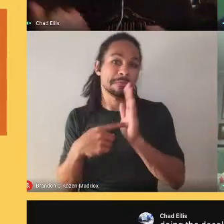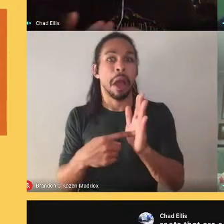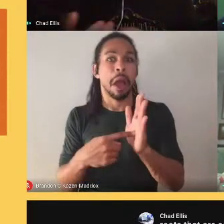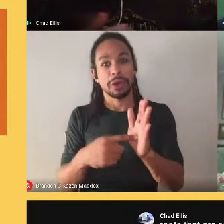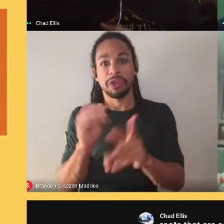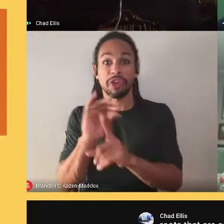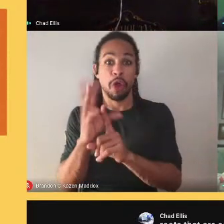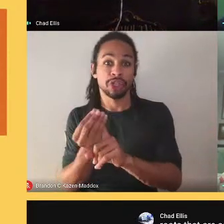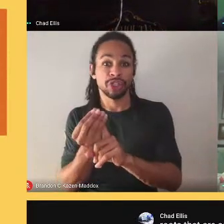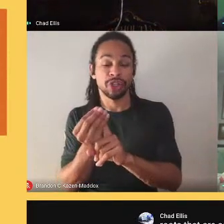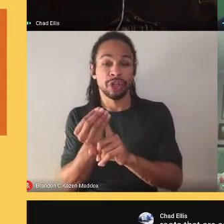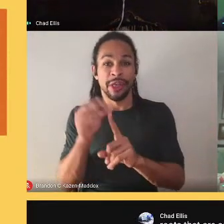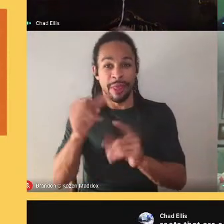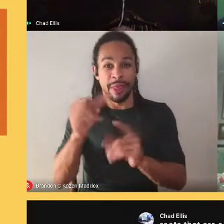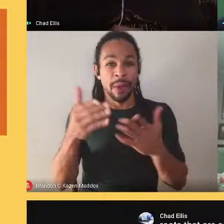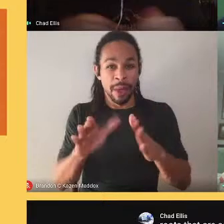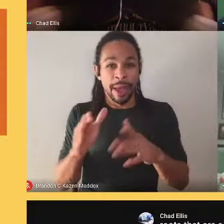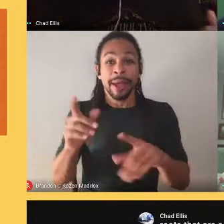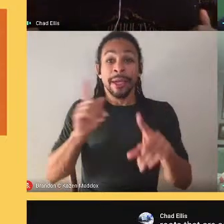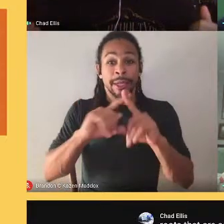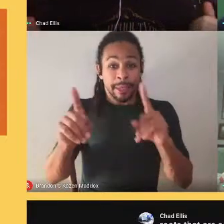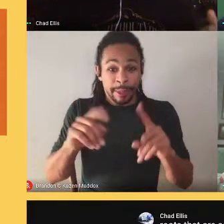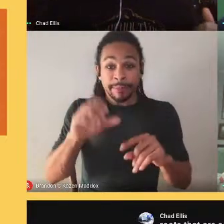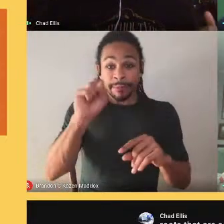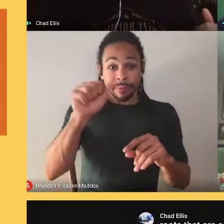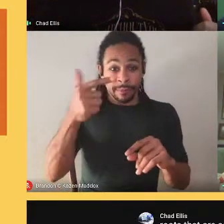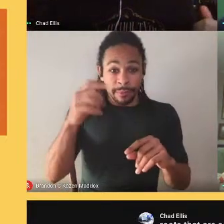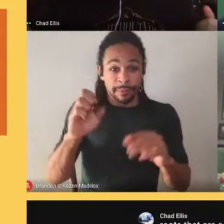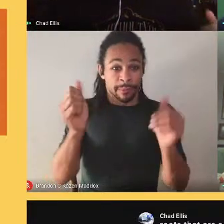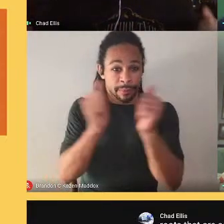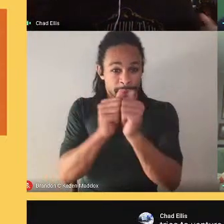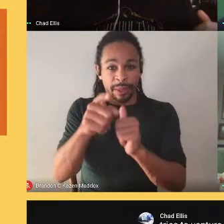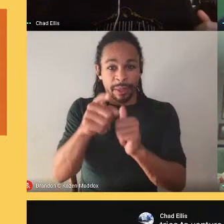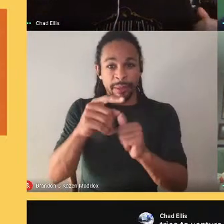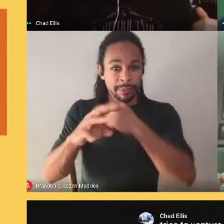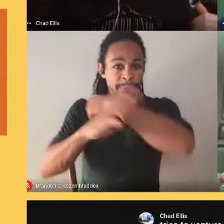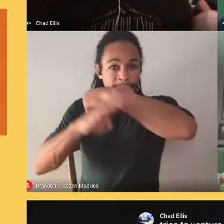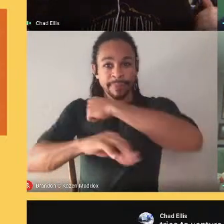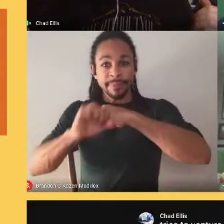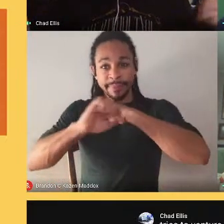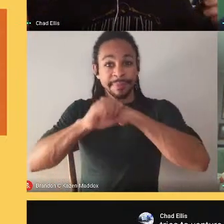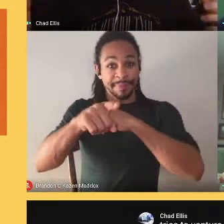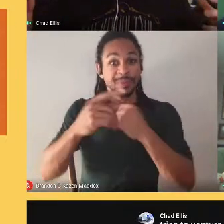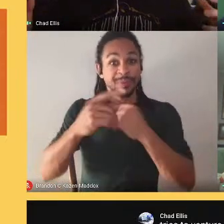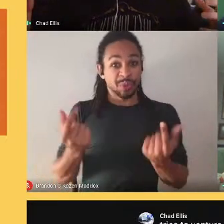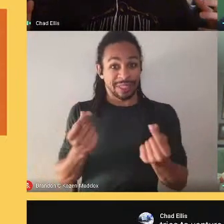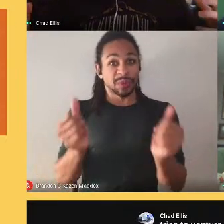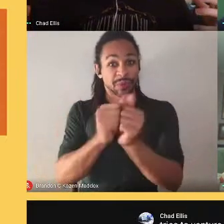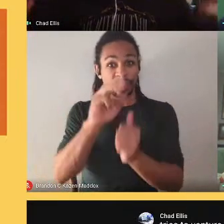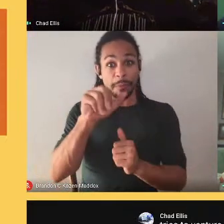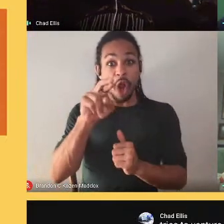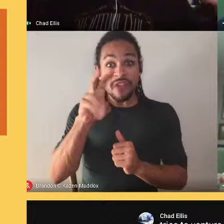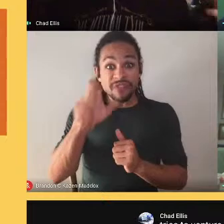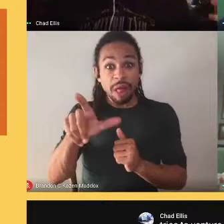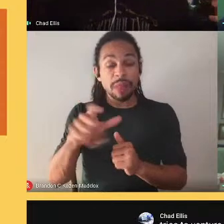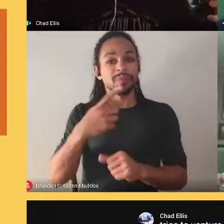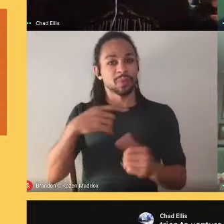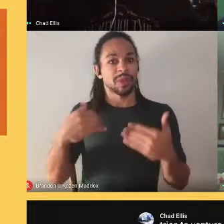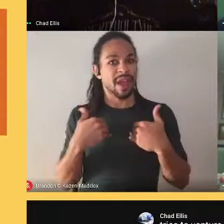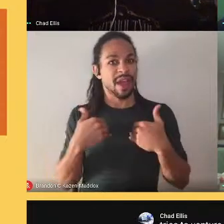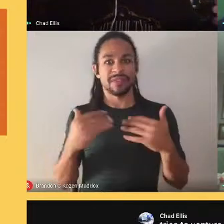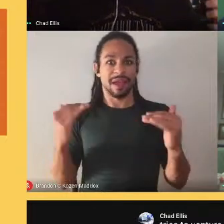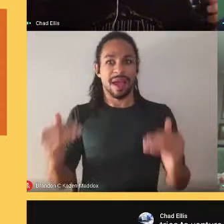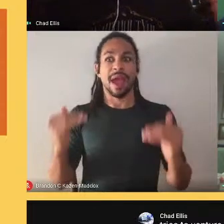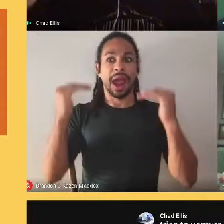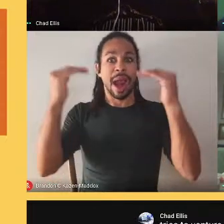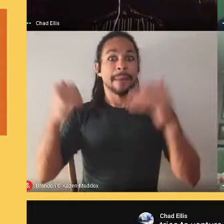recent 20-sided stories full campaign you did of Marvels, we have this typical like hyper-militarized, like neoliberal